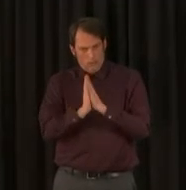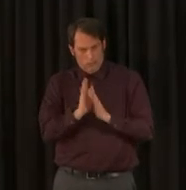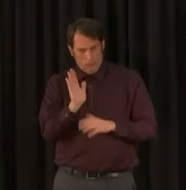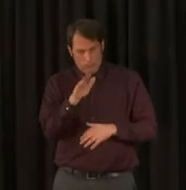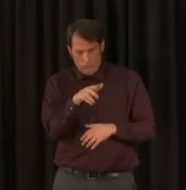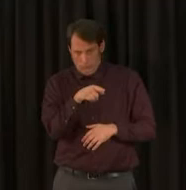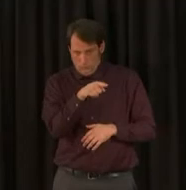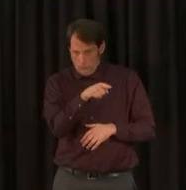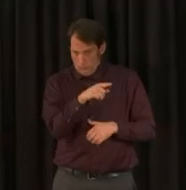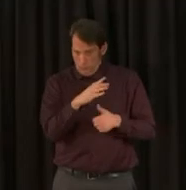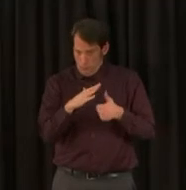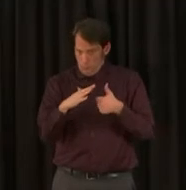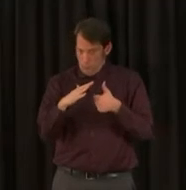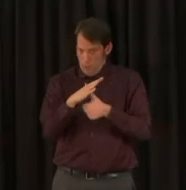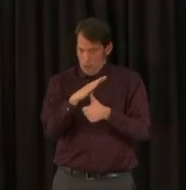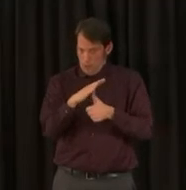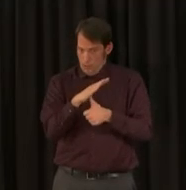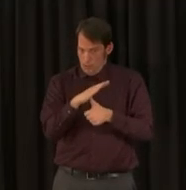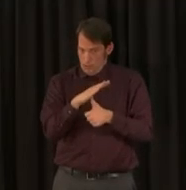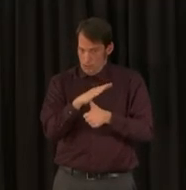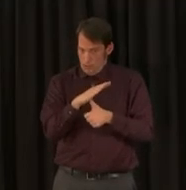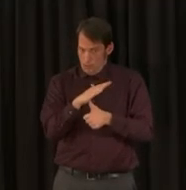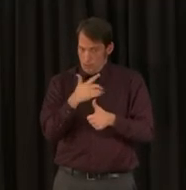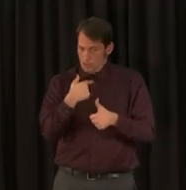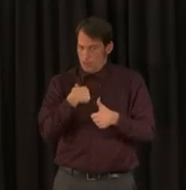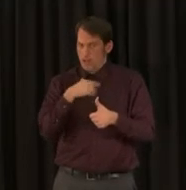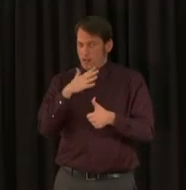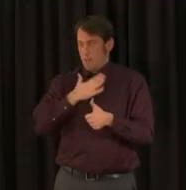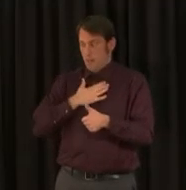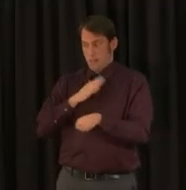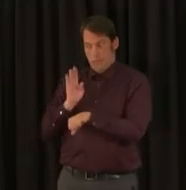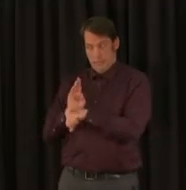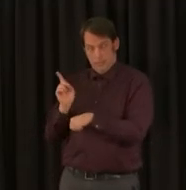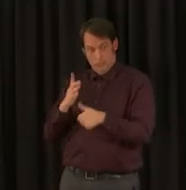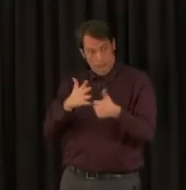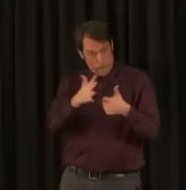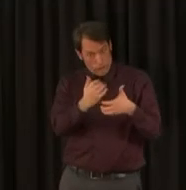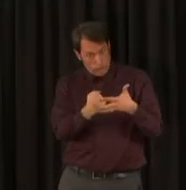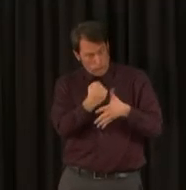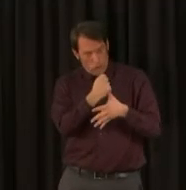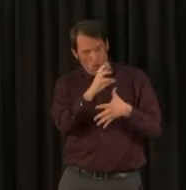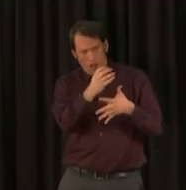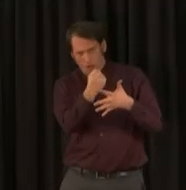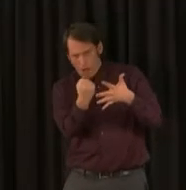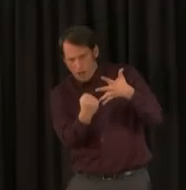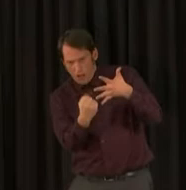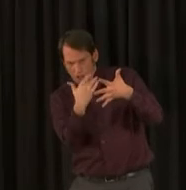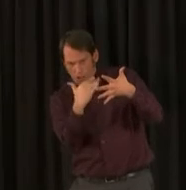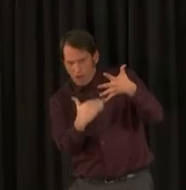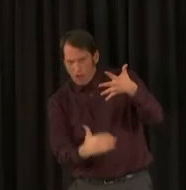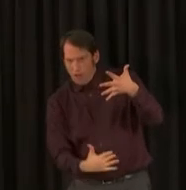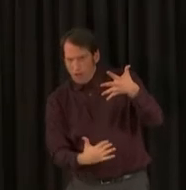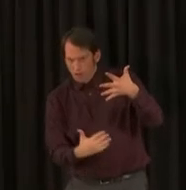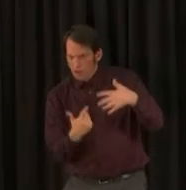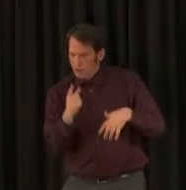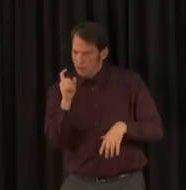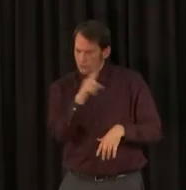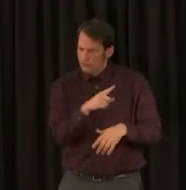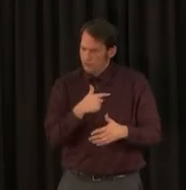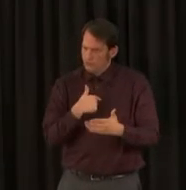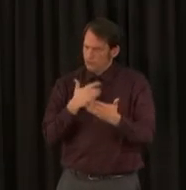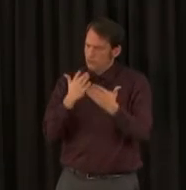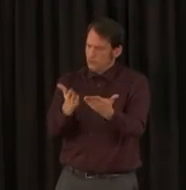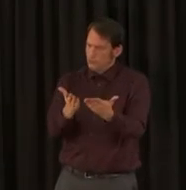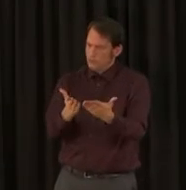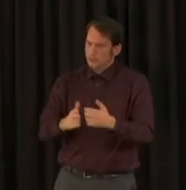these are coming into the queue? Because we saw that in the first round that they were. And I wanted to just